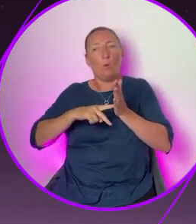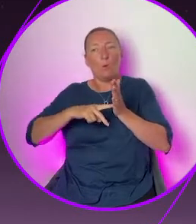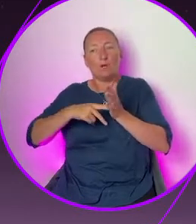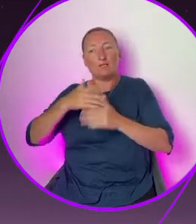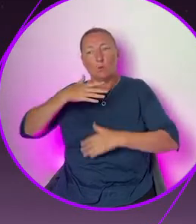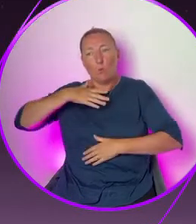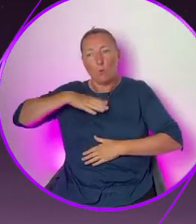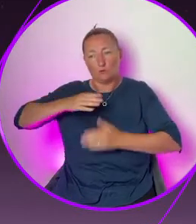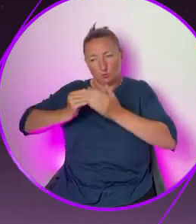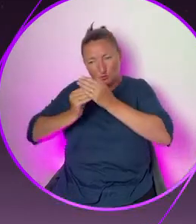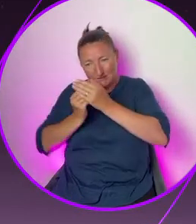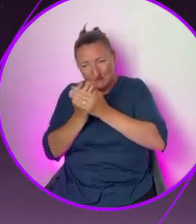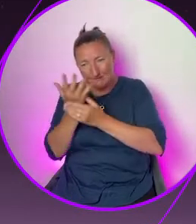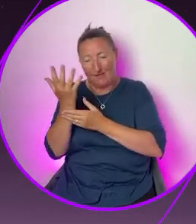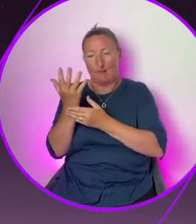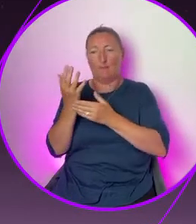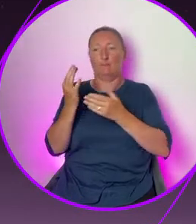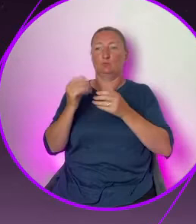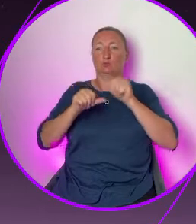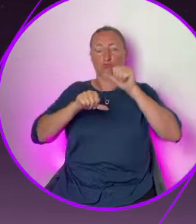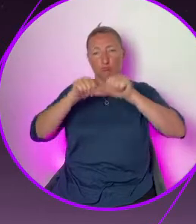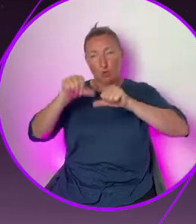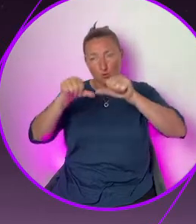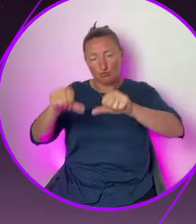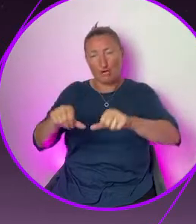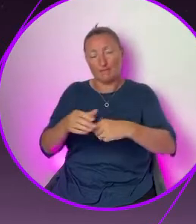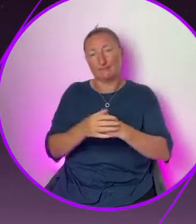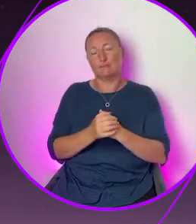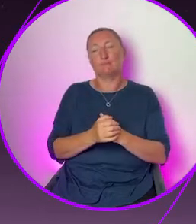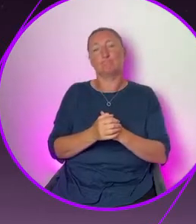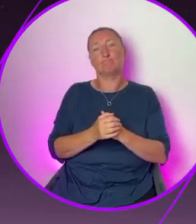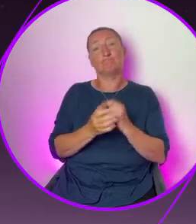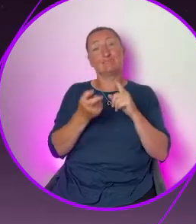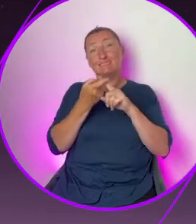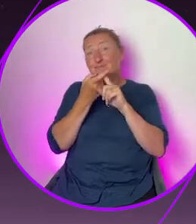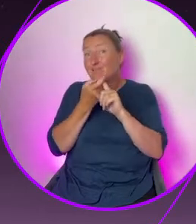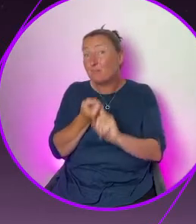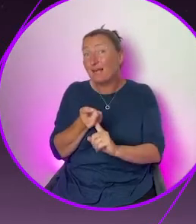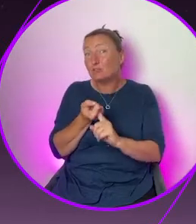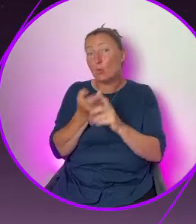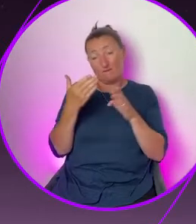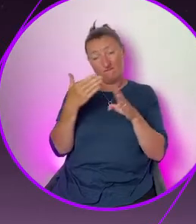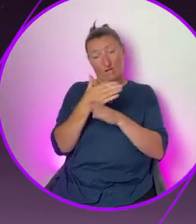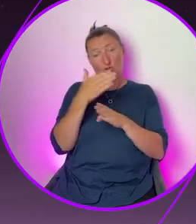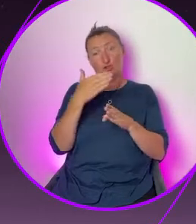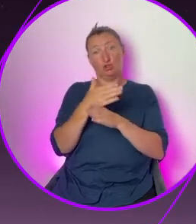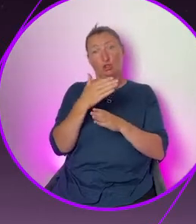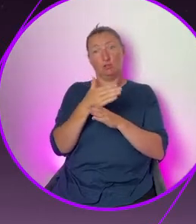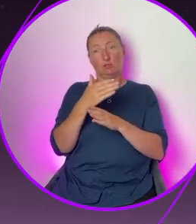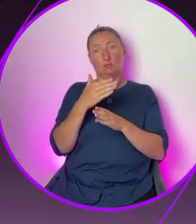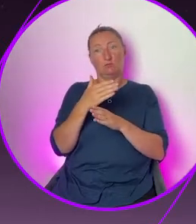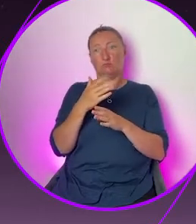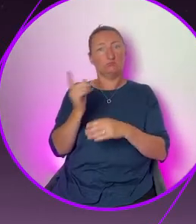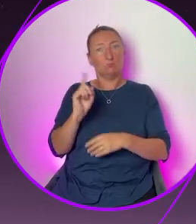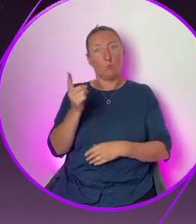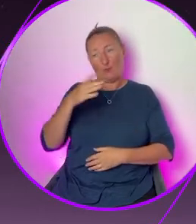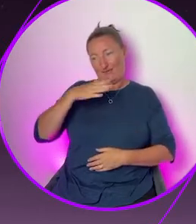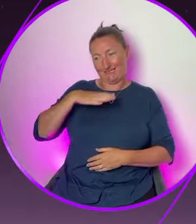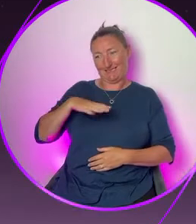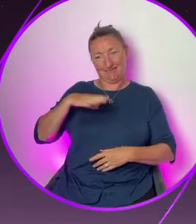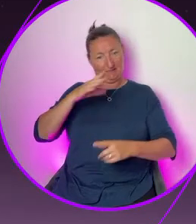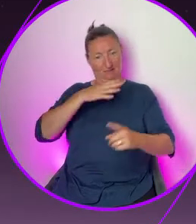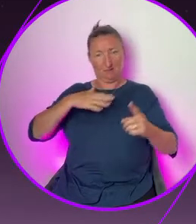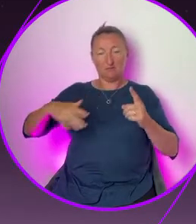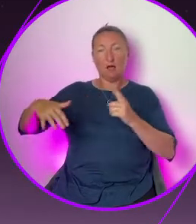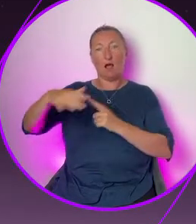or to progress, depending on the type of function that it needs to serve within a wider societal fabric.